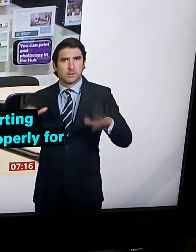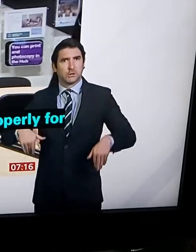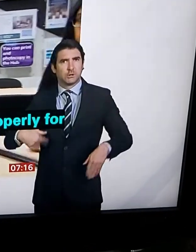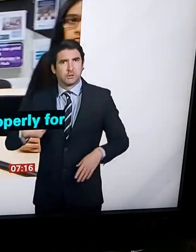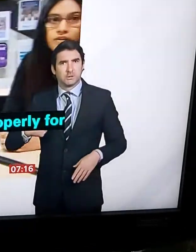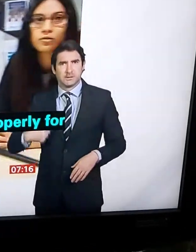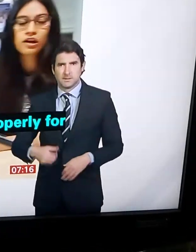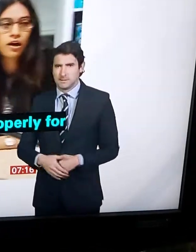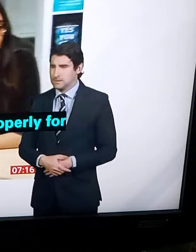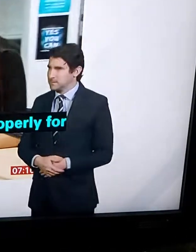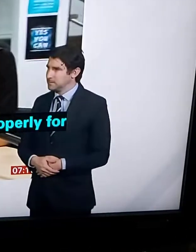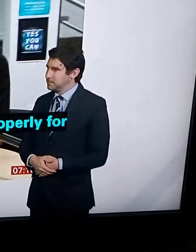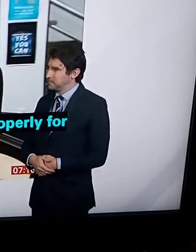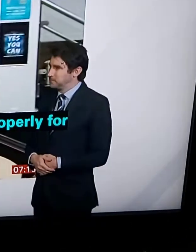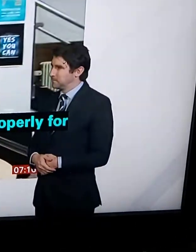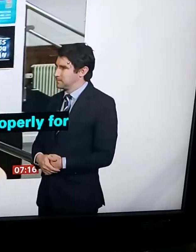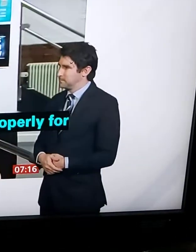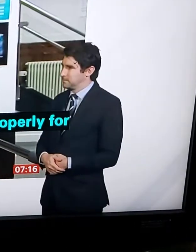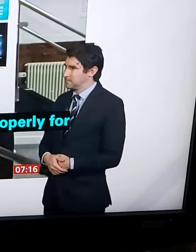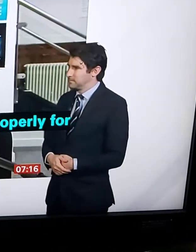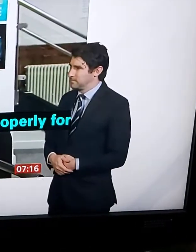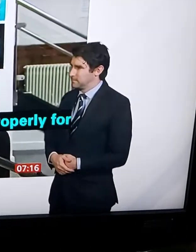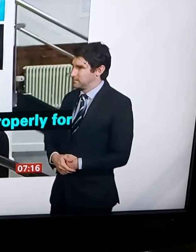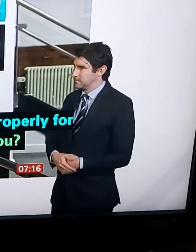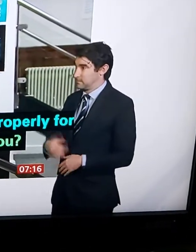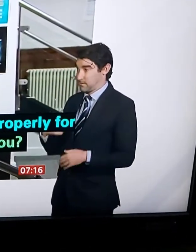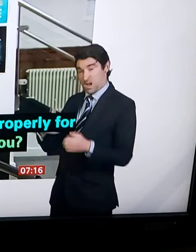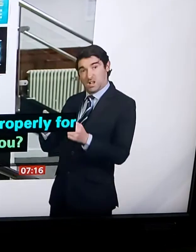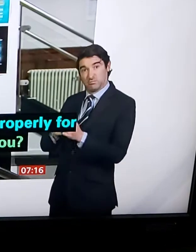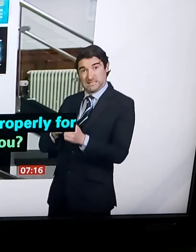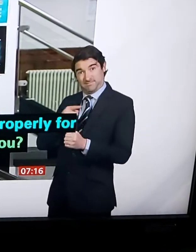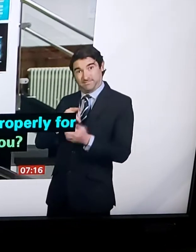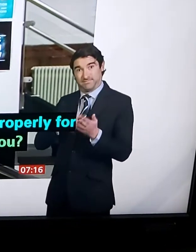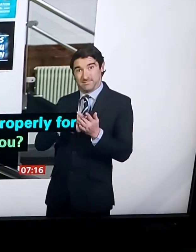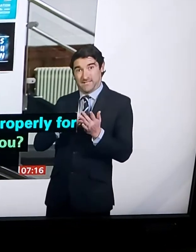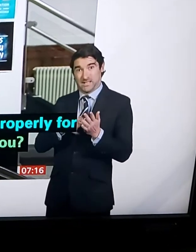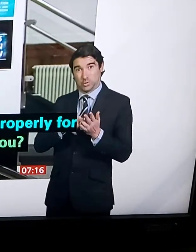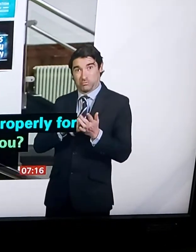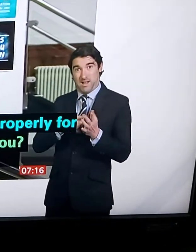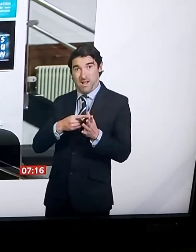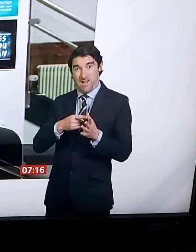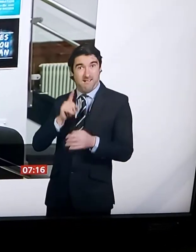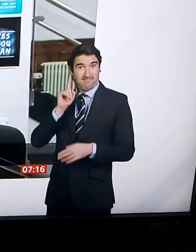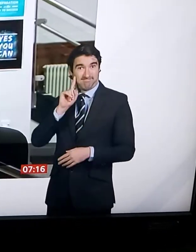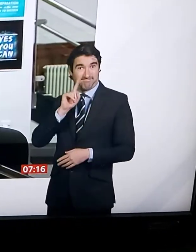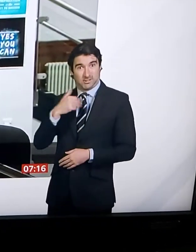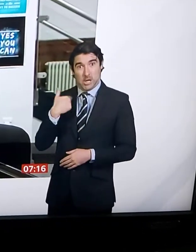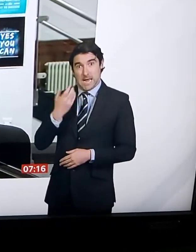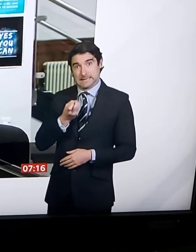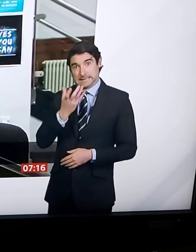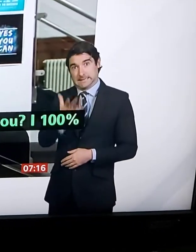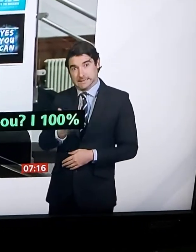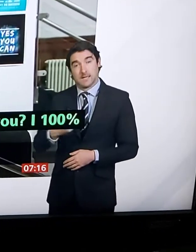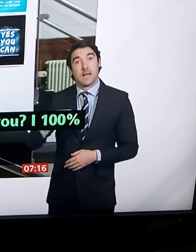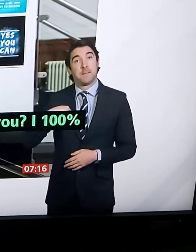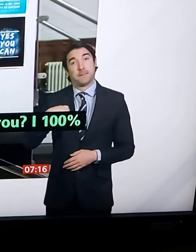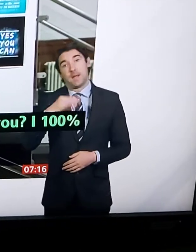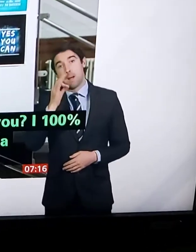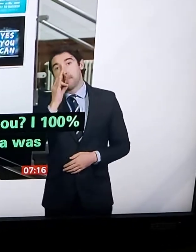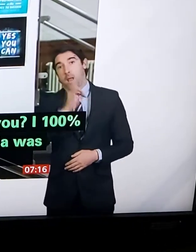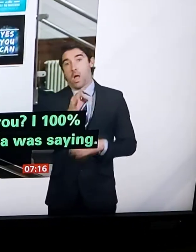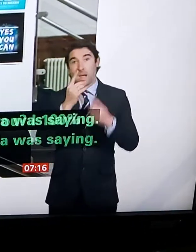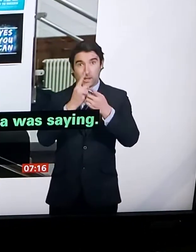What about you, Nasirah? Well, I 100% agree with what Wictoria was saying, because I'm in a similar situation as her. I applied for university, and